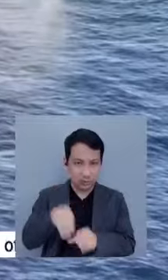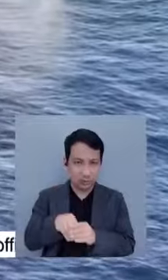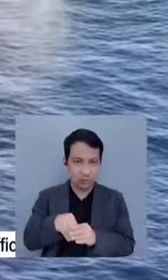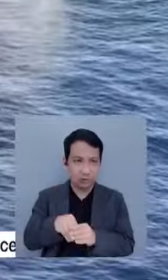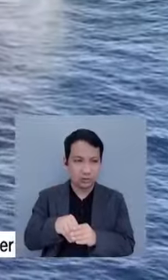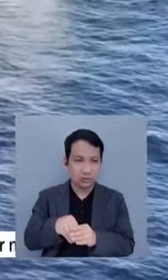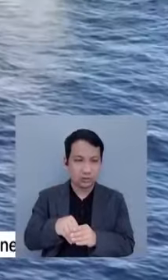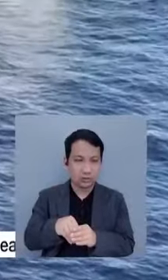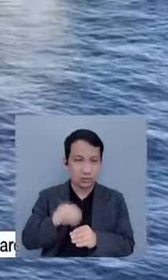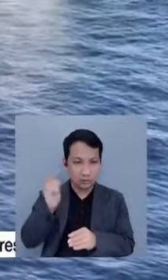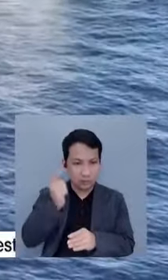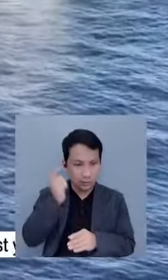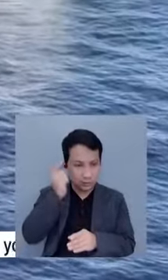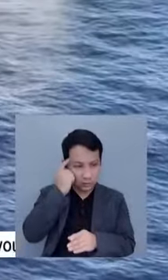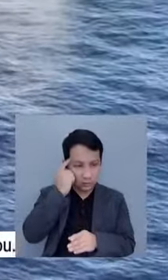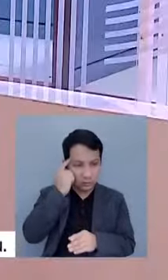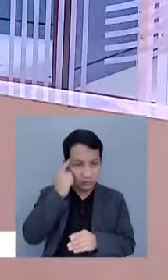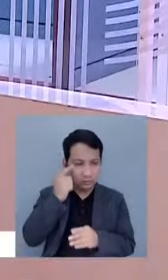campaign.